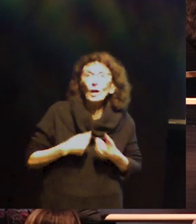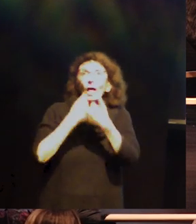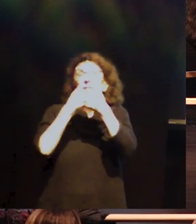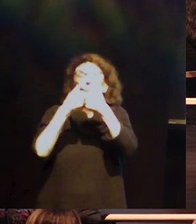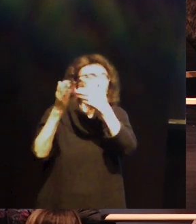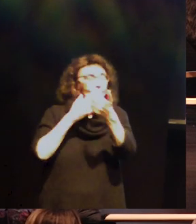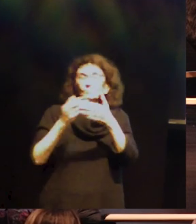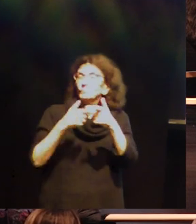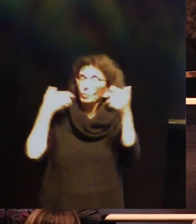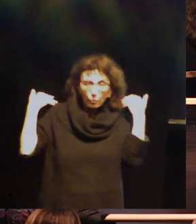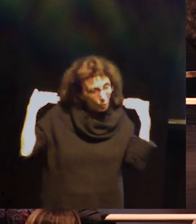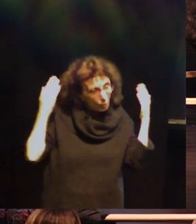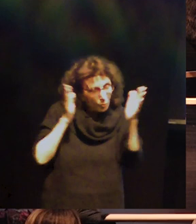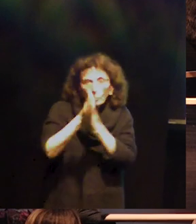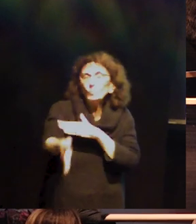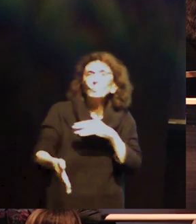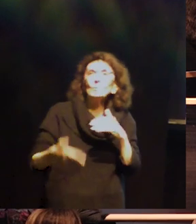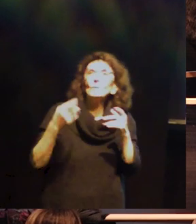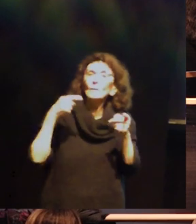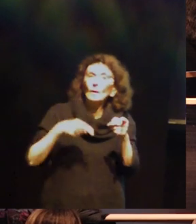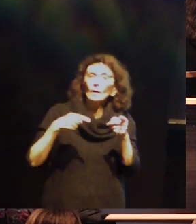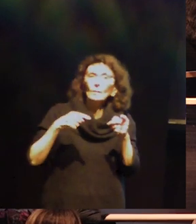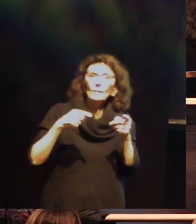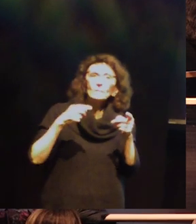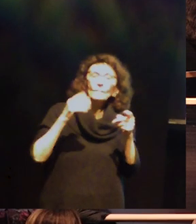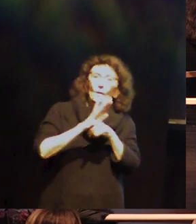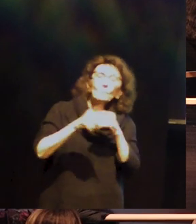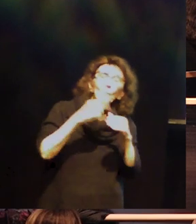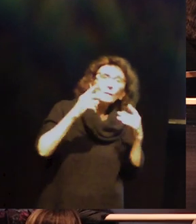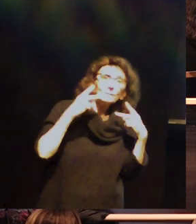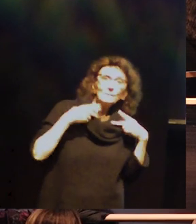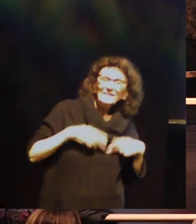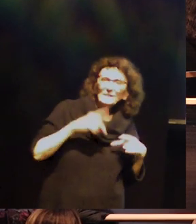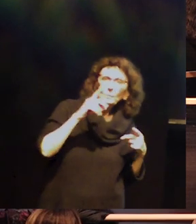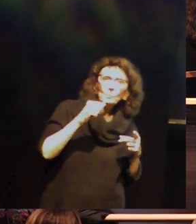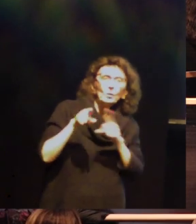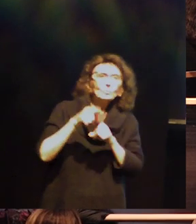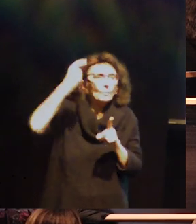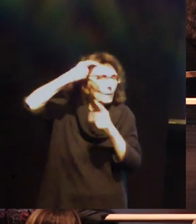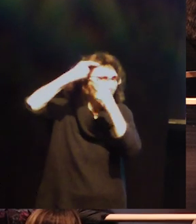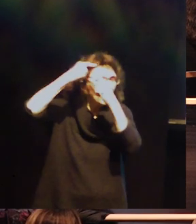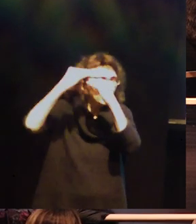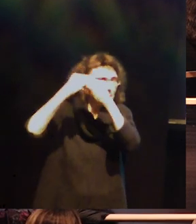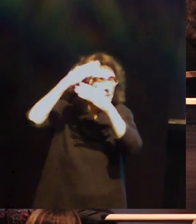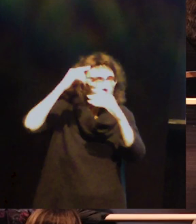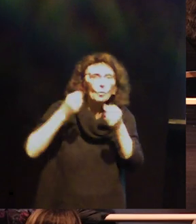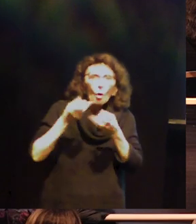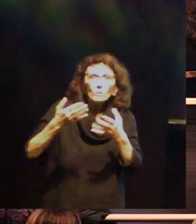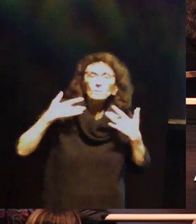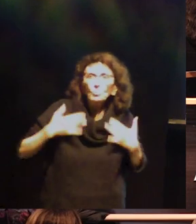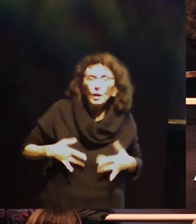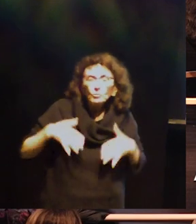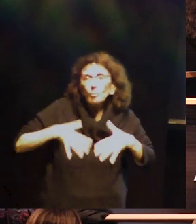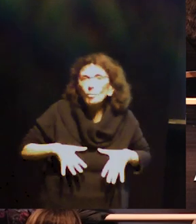or mental. You know, this film... is obviously there's physical disability, but it's also about the mental aspect of it too, and the mind, and what depression does, and